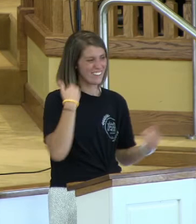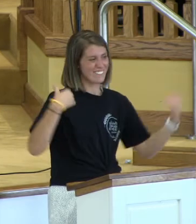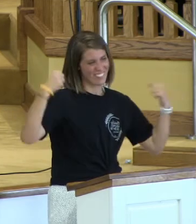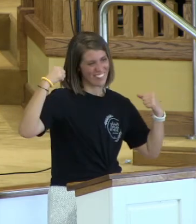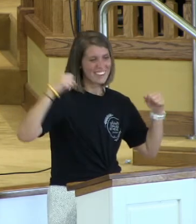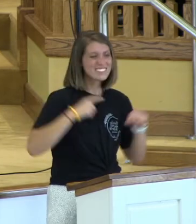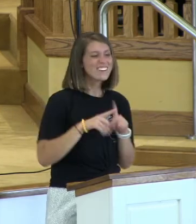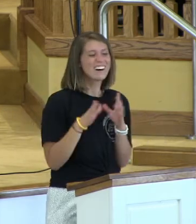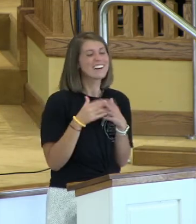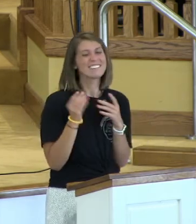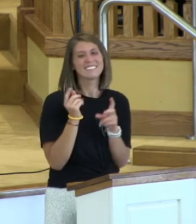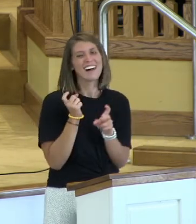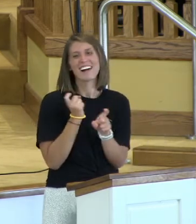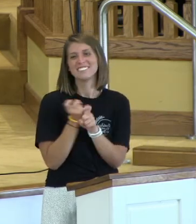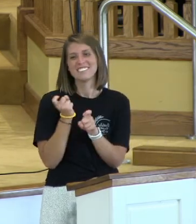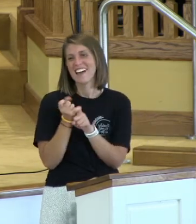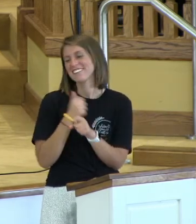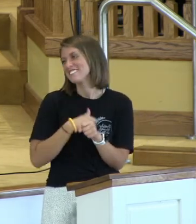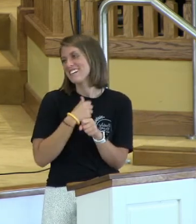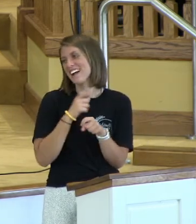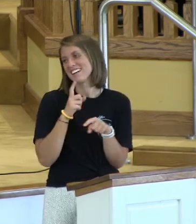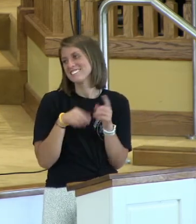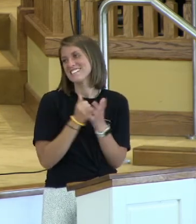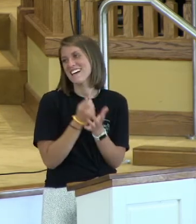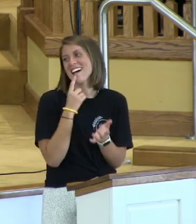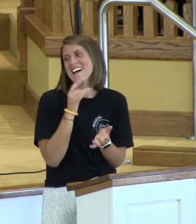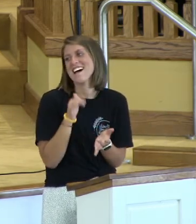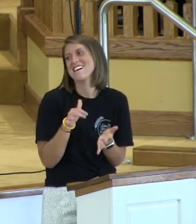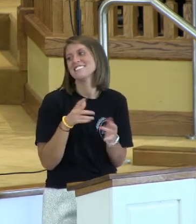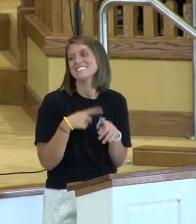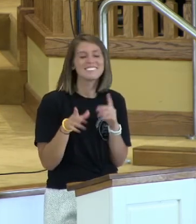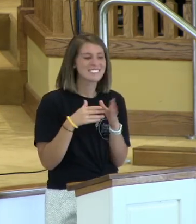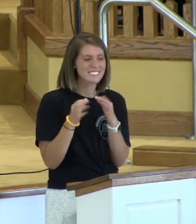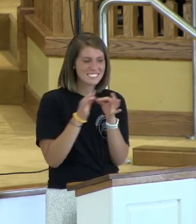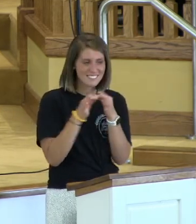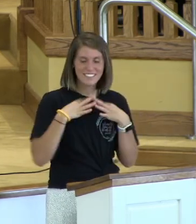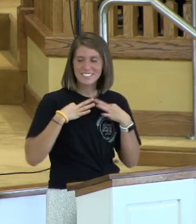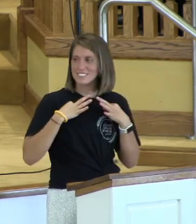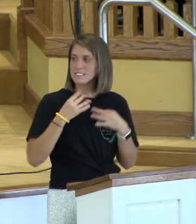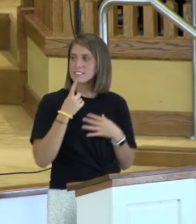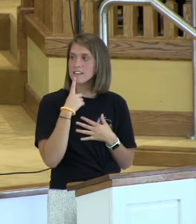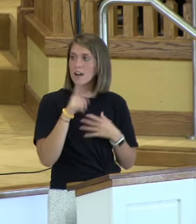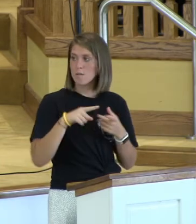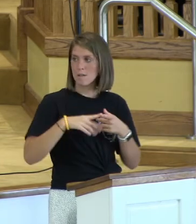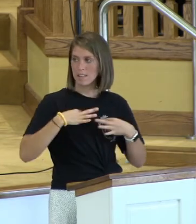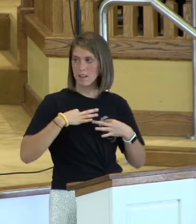but anyway, no, I'm sorry, man. I couldn't resist, man. Love you, man. Go ahead, explain your shirt.